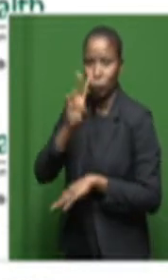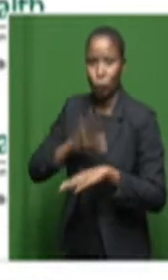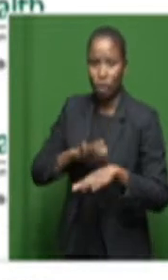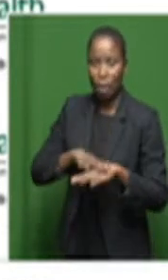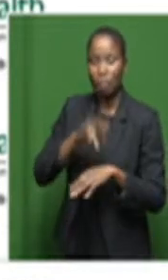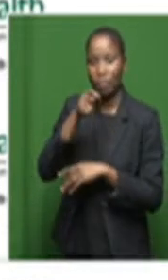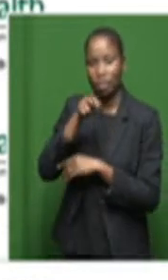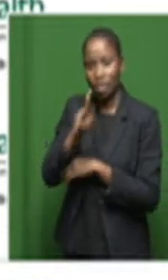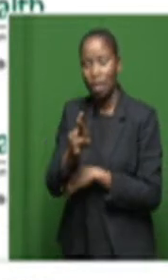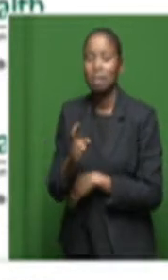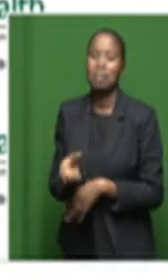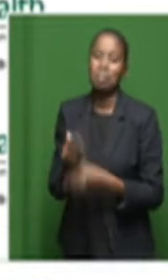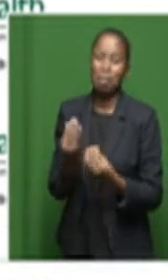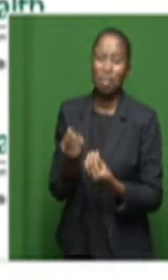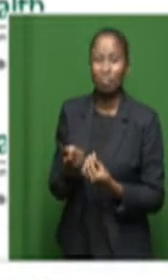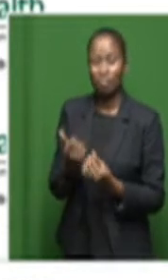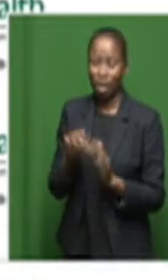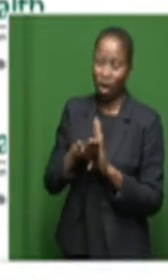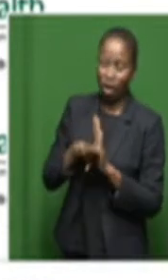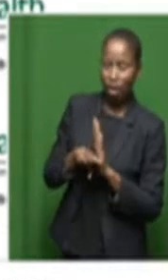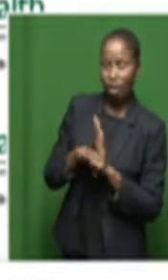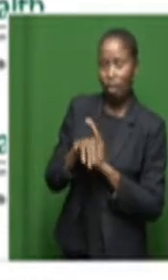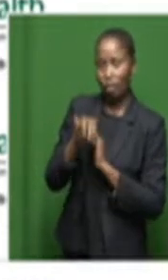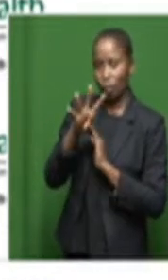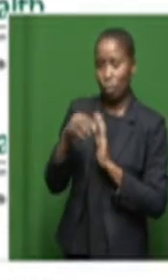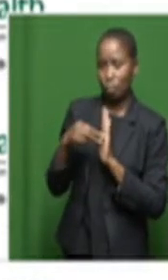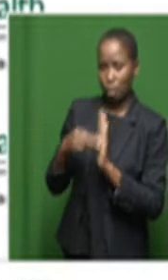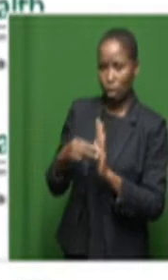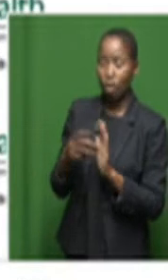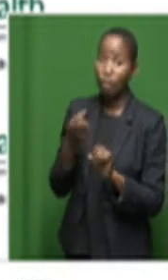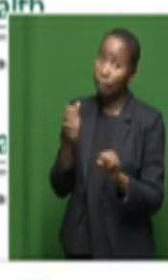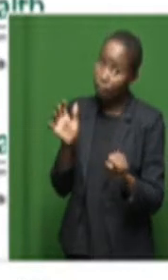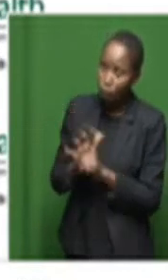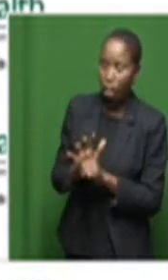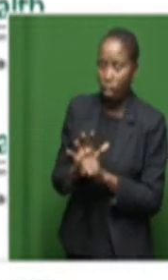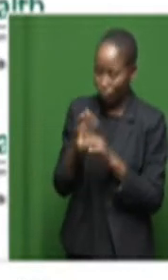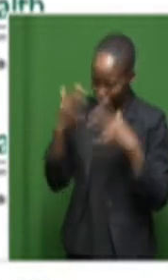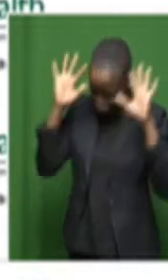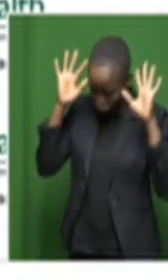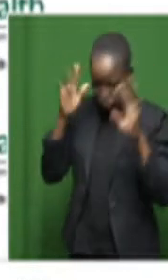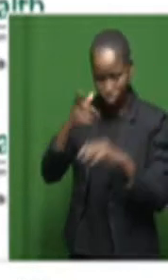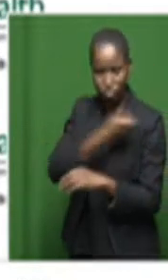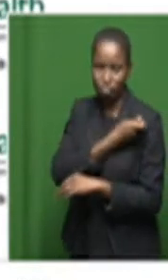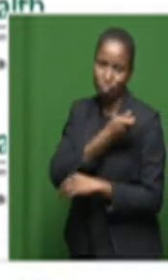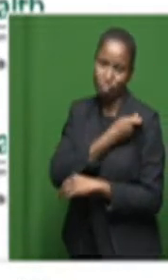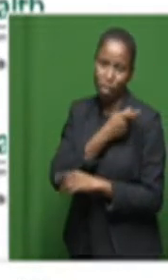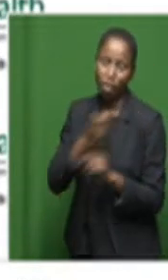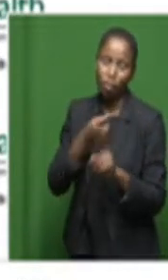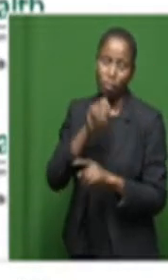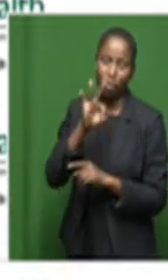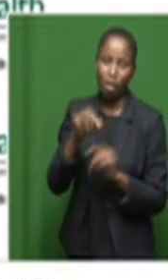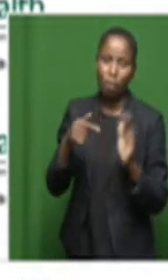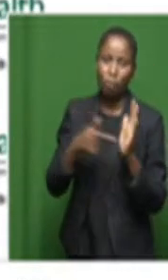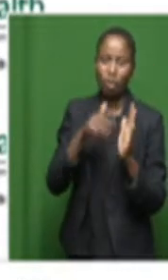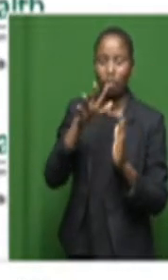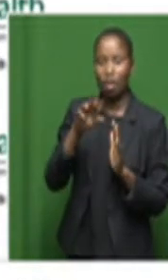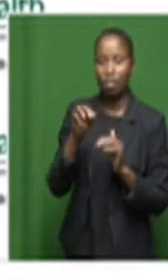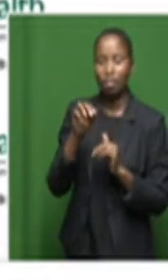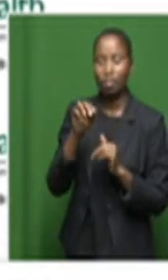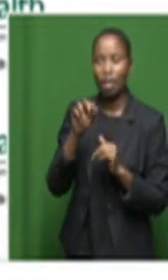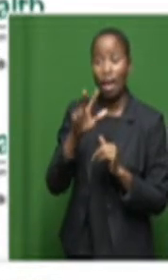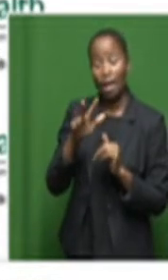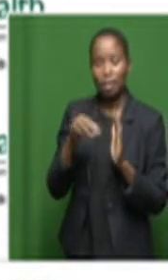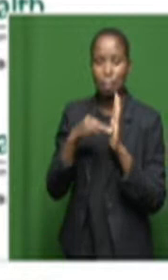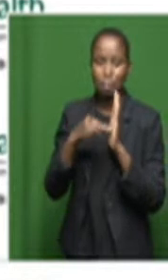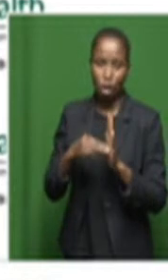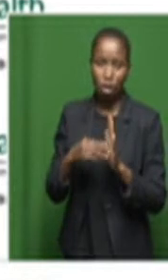We now stand just a little under 4 million of fully vaccinated people, 3.958 million. So I'm quite